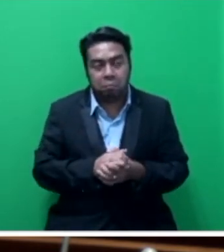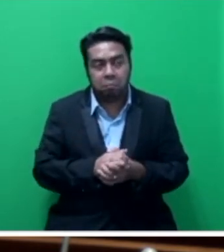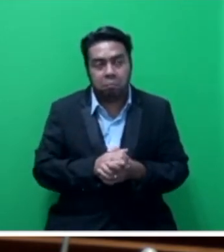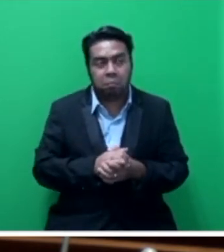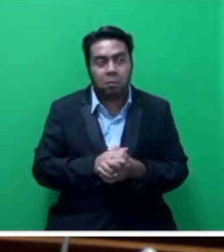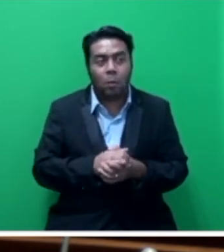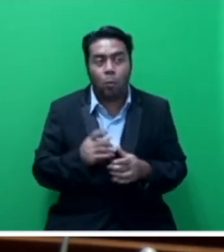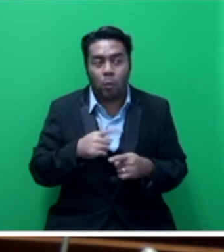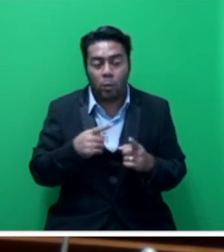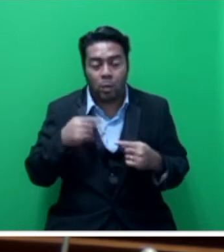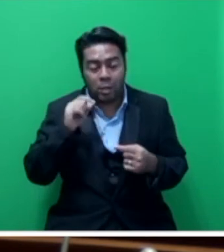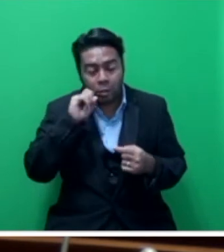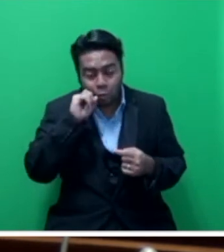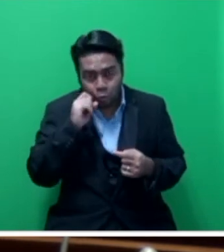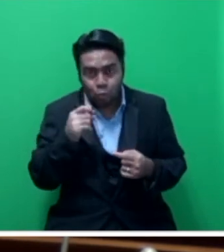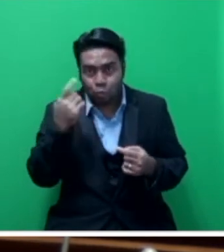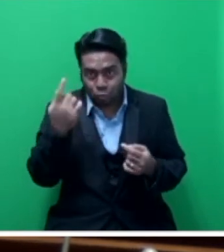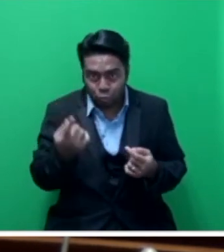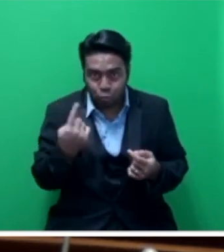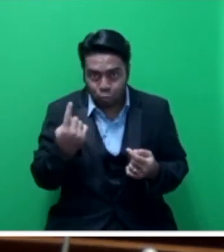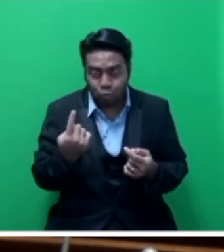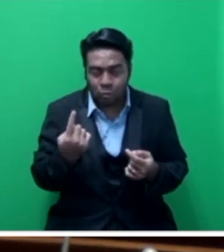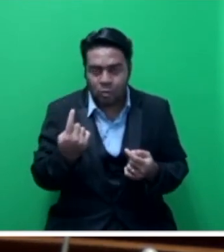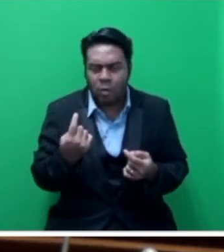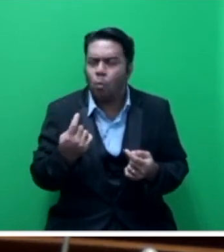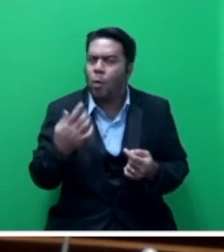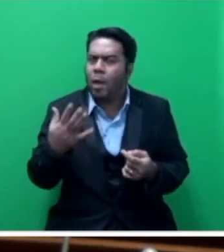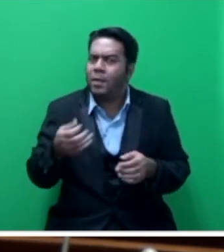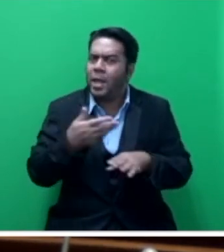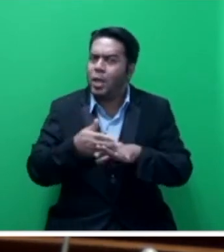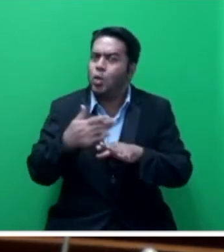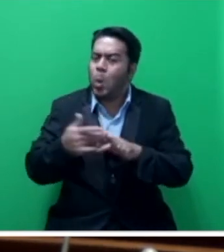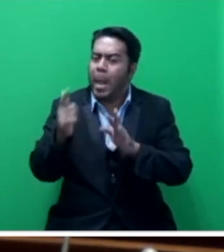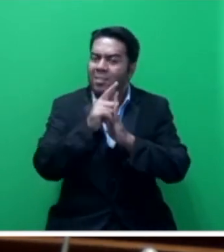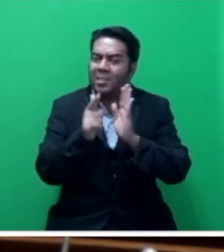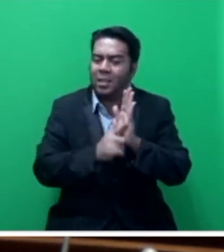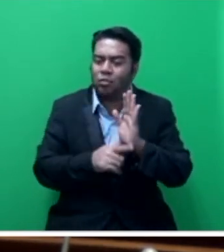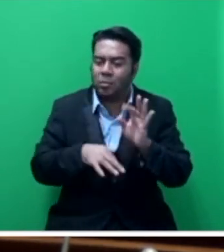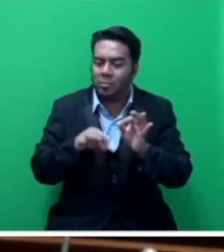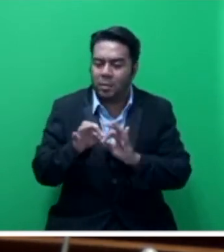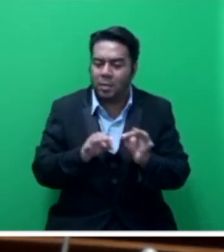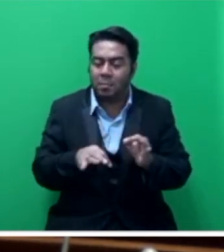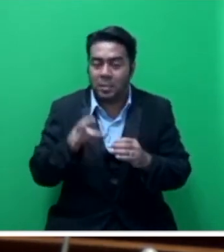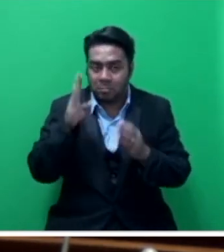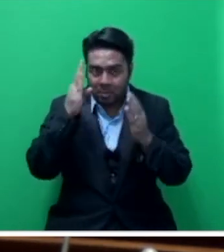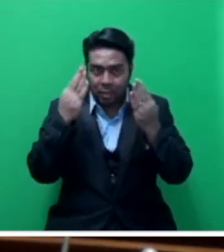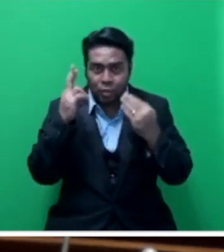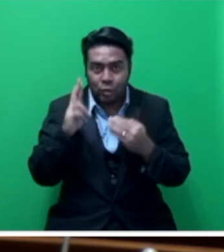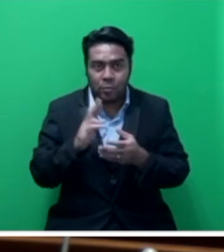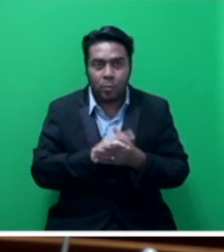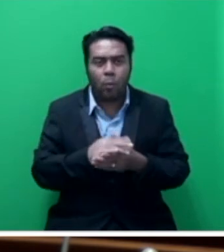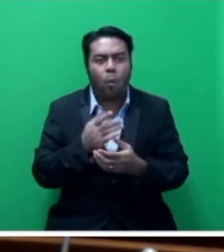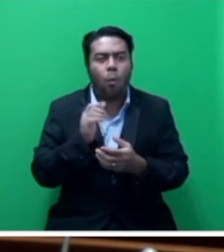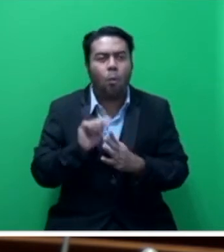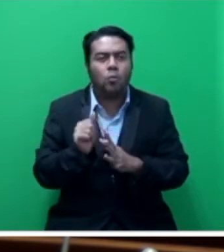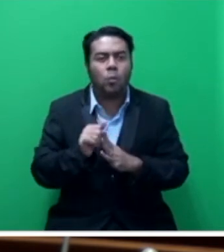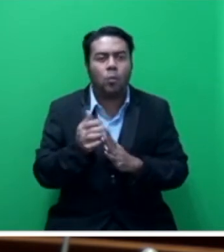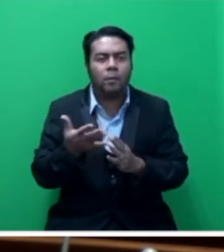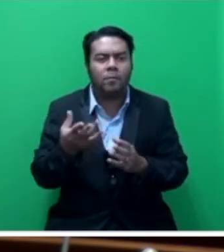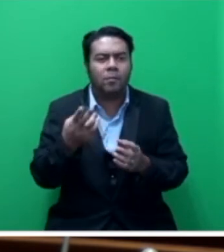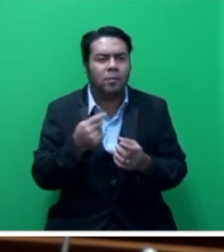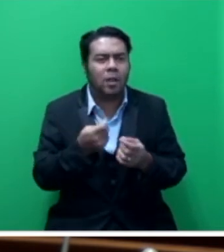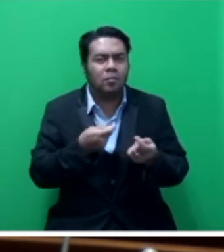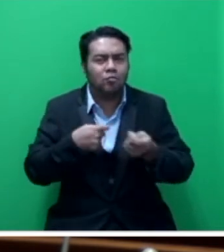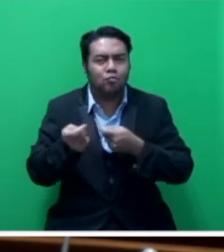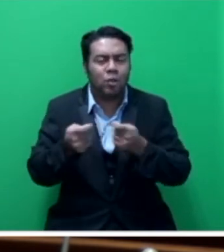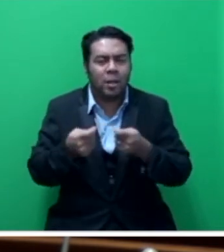will soon have a new investment legislation and structure. Mr. Speaker, sir, also the recently signed Trade and